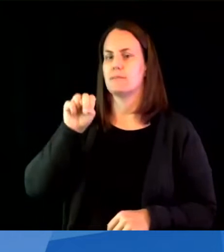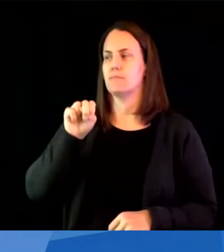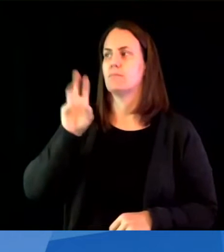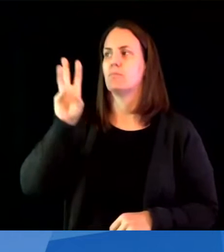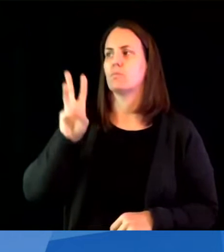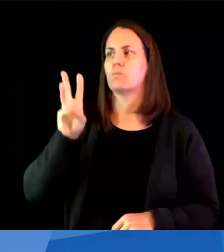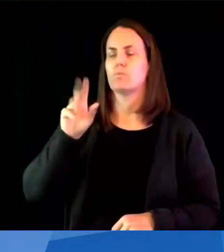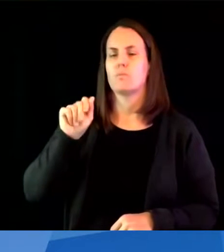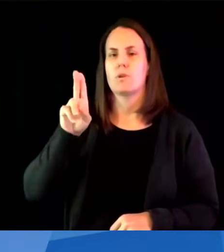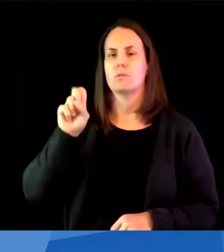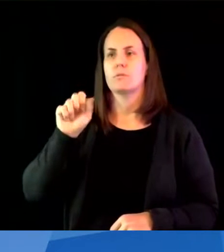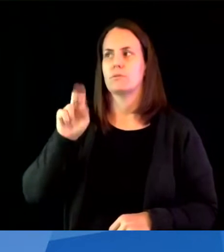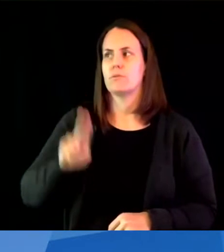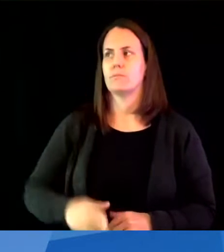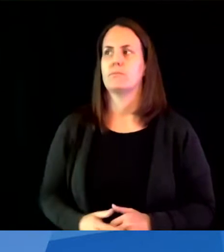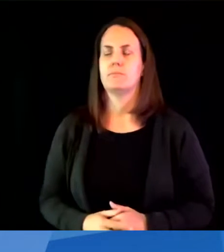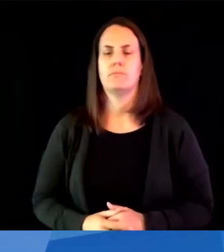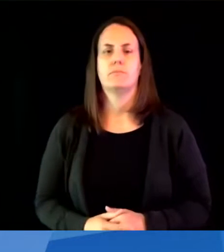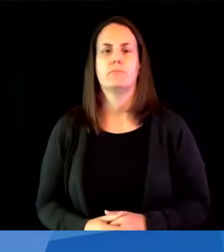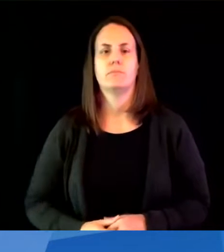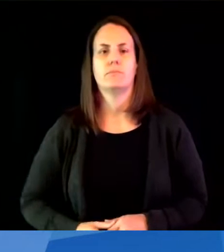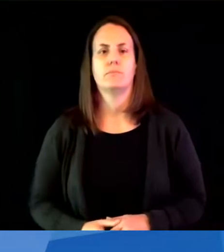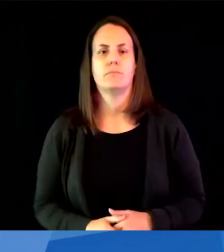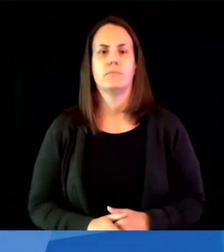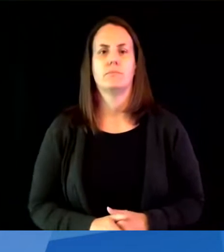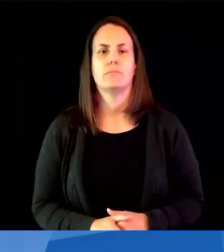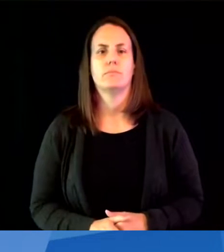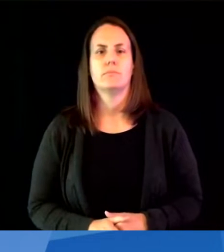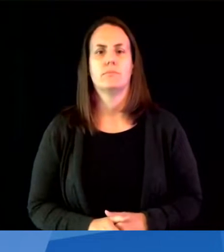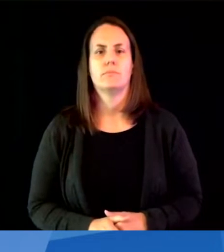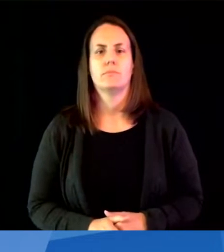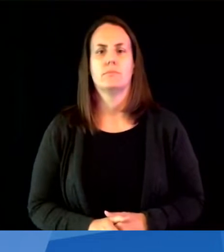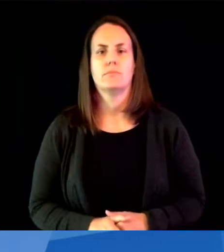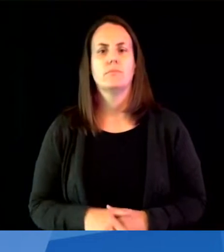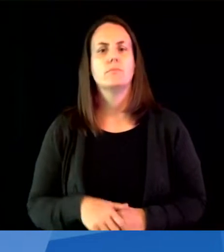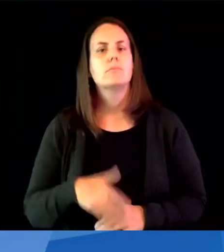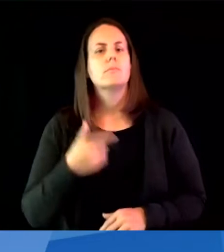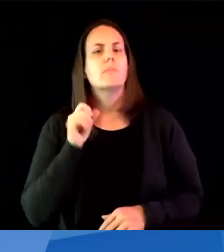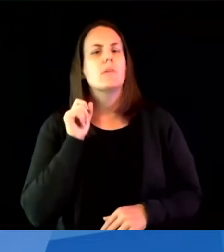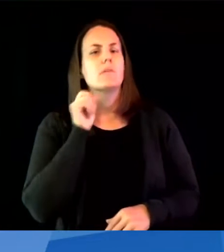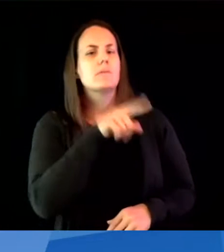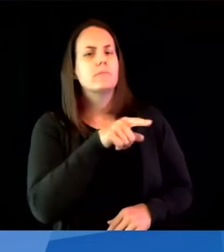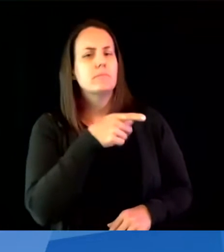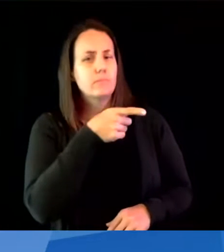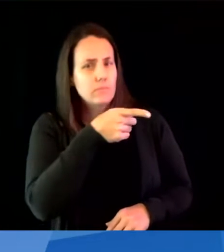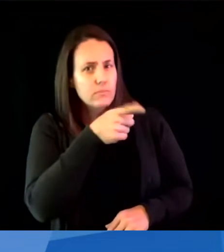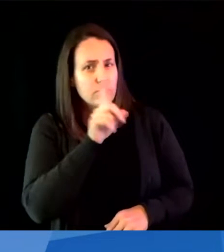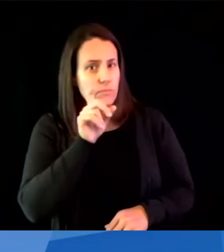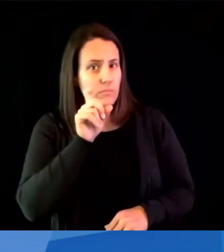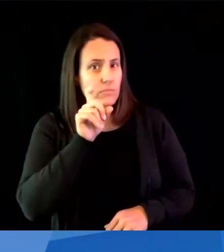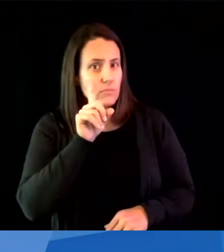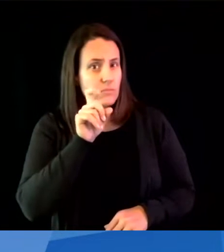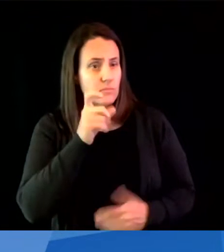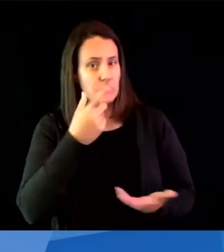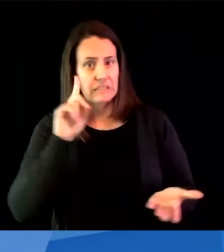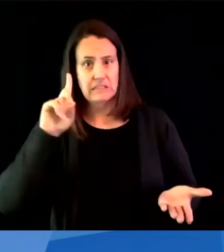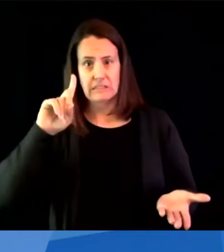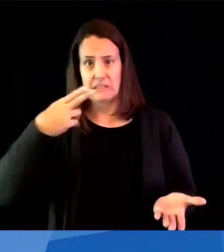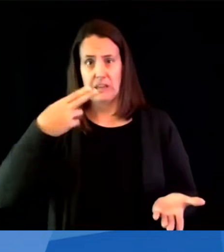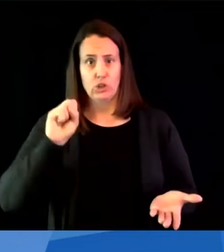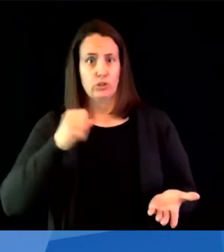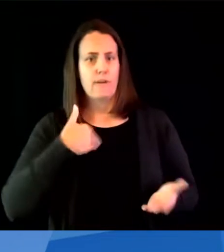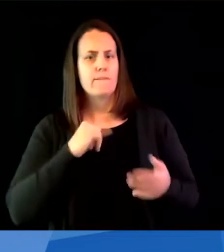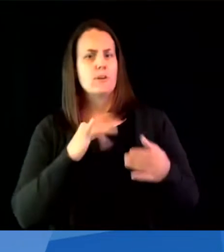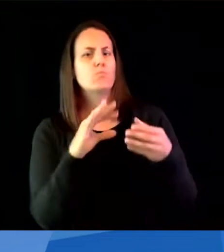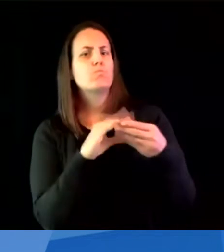Hi, thanks for taking this call. Does the DHS have any comment in regards to the judge shutting down